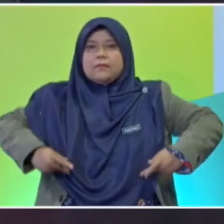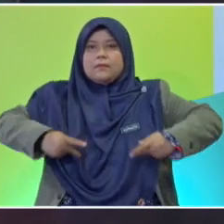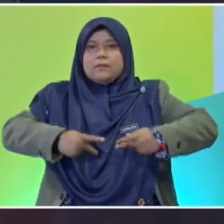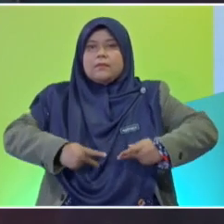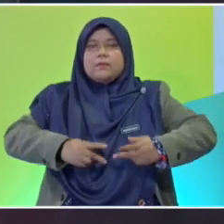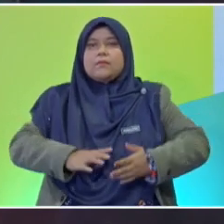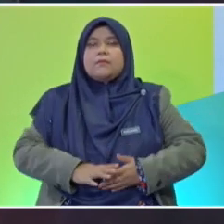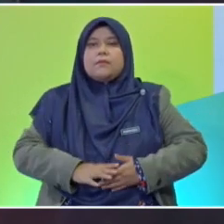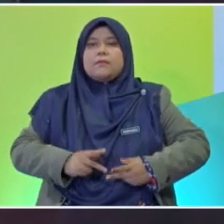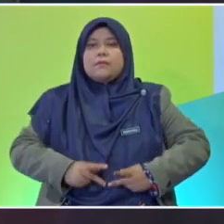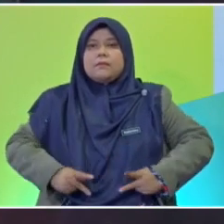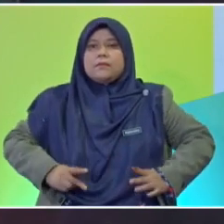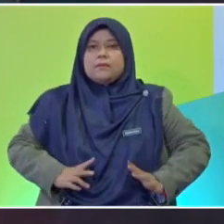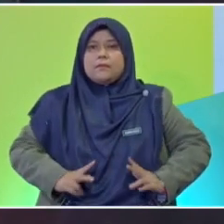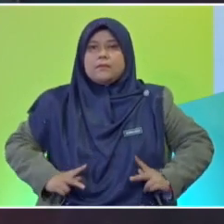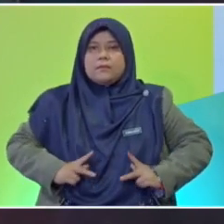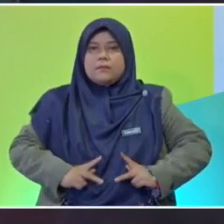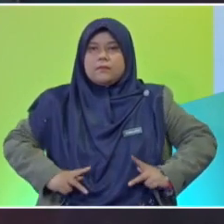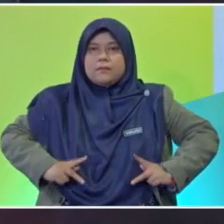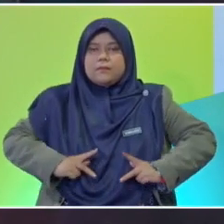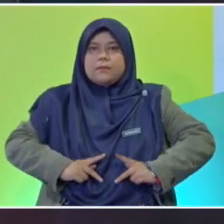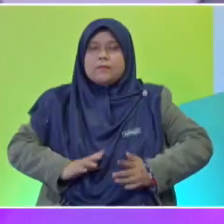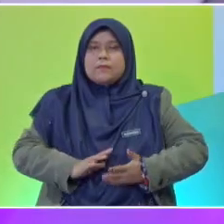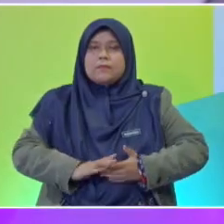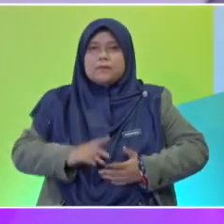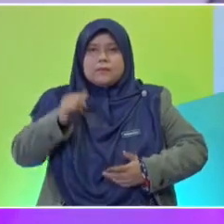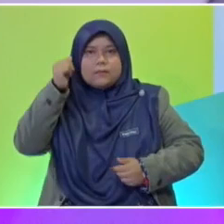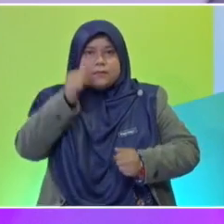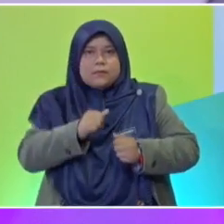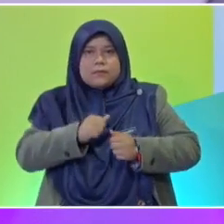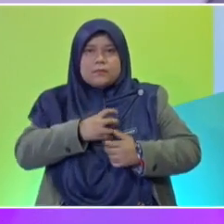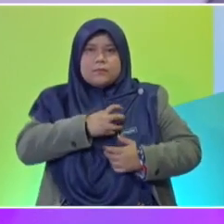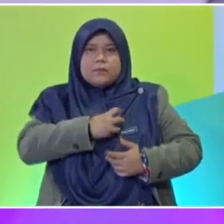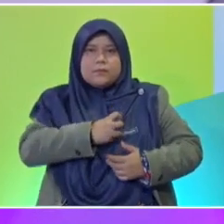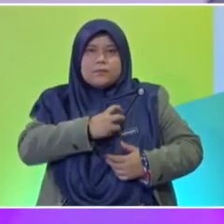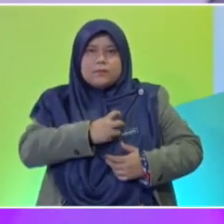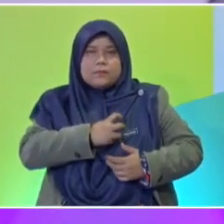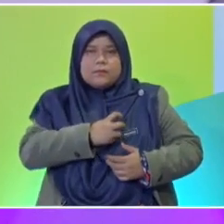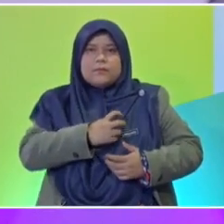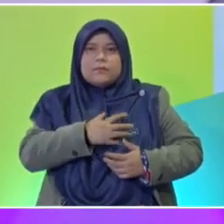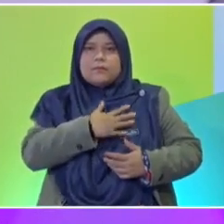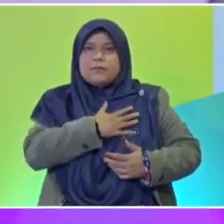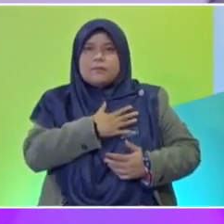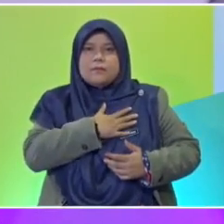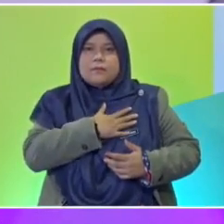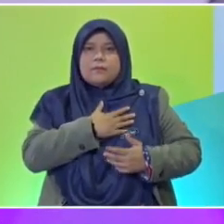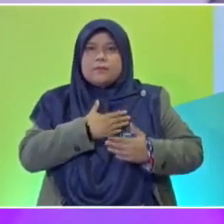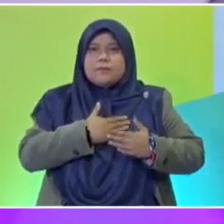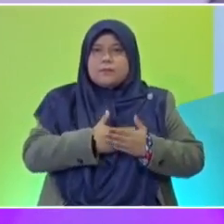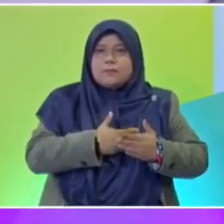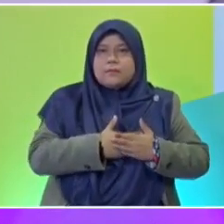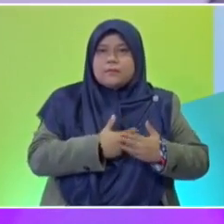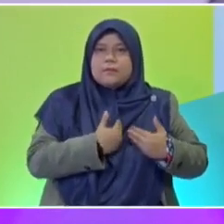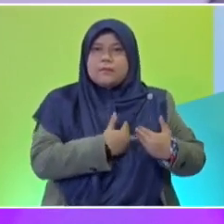and if you remember, our heart is actually behind our left